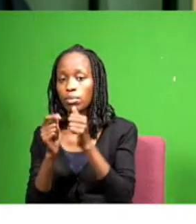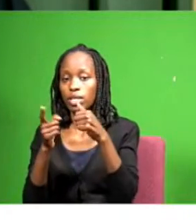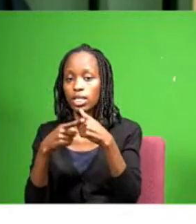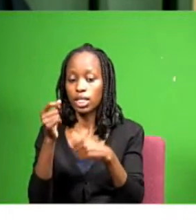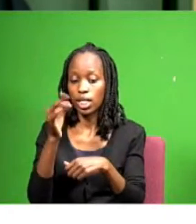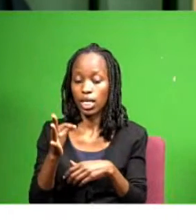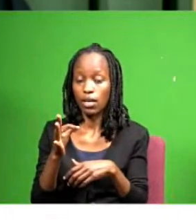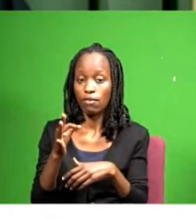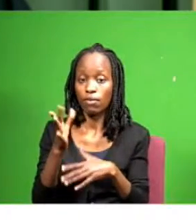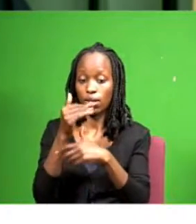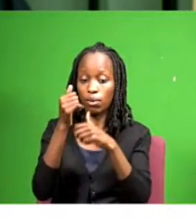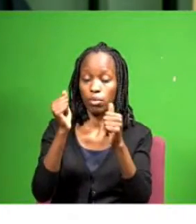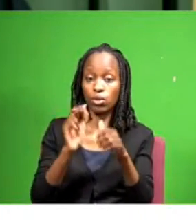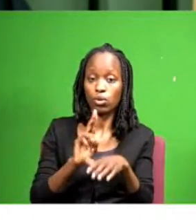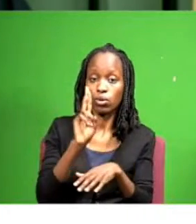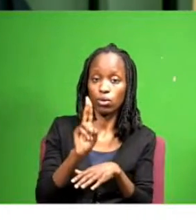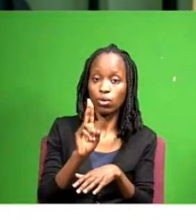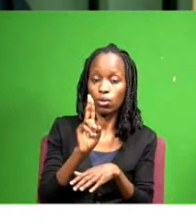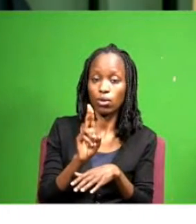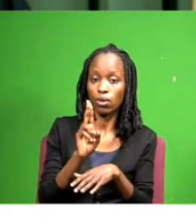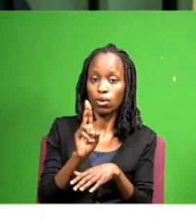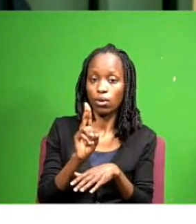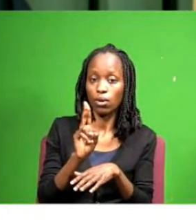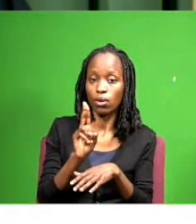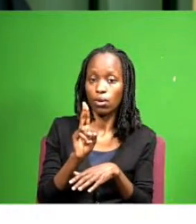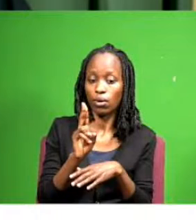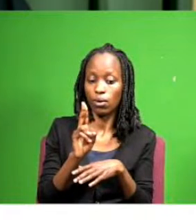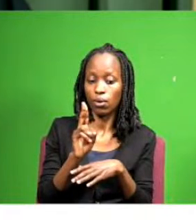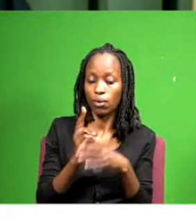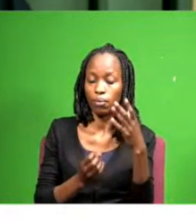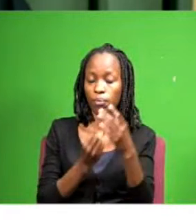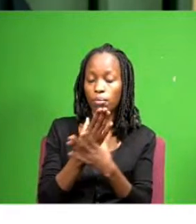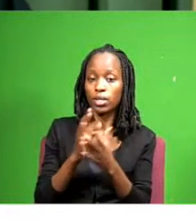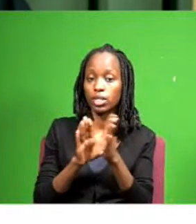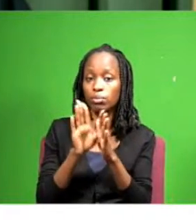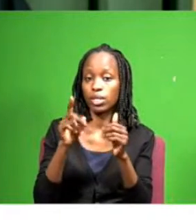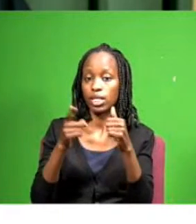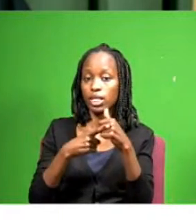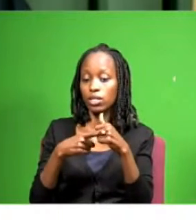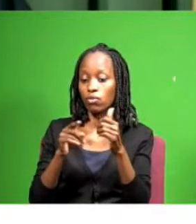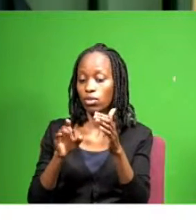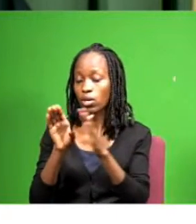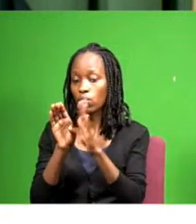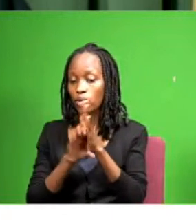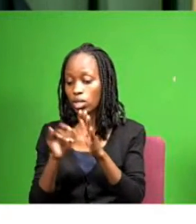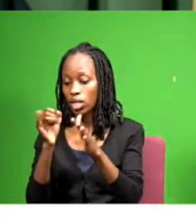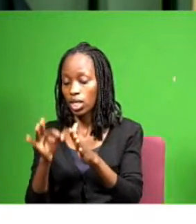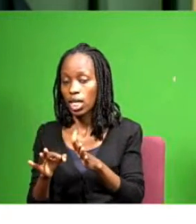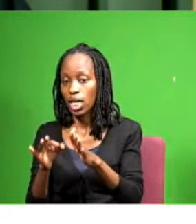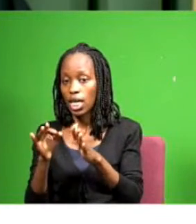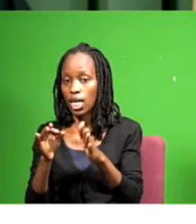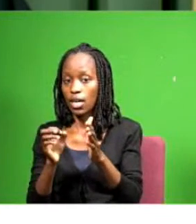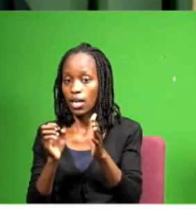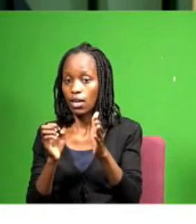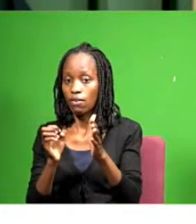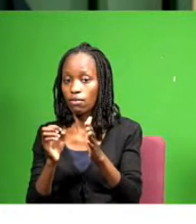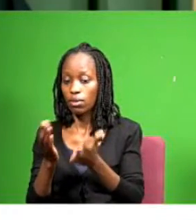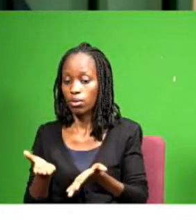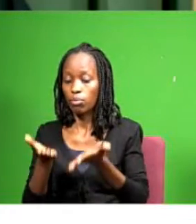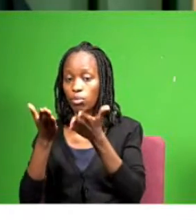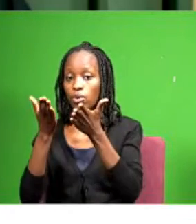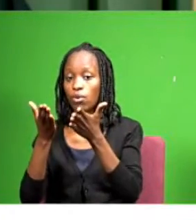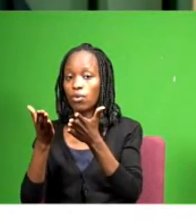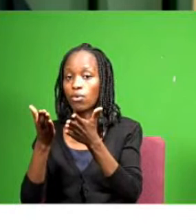President Uhuru Muigai Kenyatta contravened Chapter 6 of the Constitution. Number 17, whether promotion of the